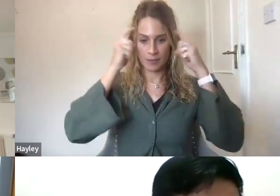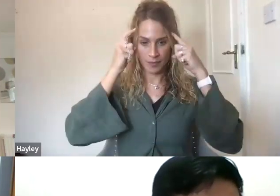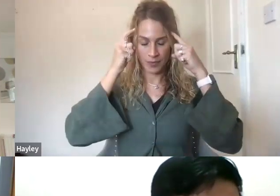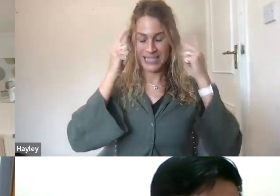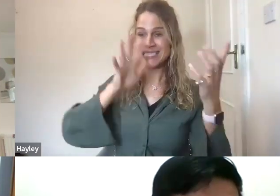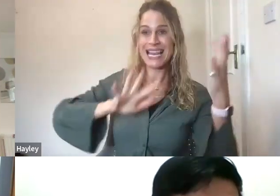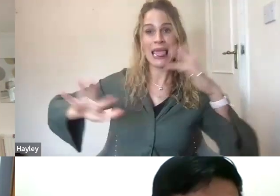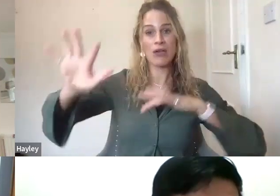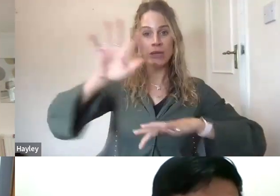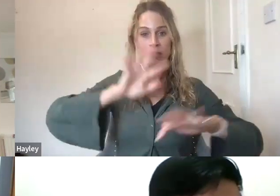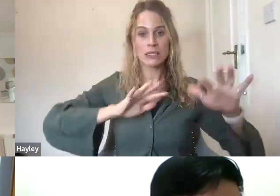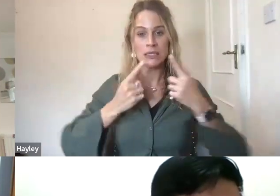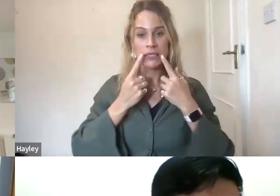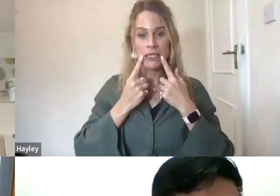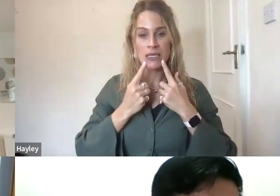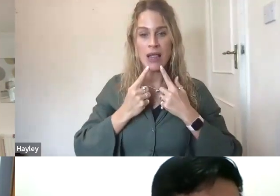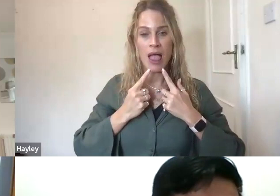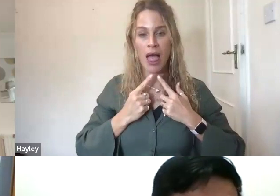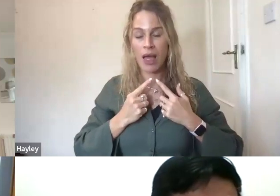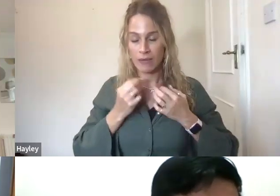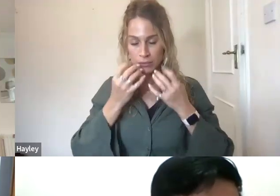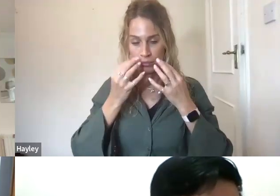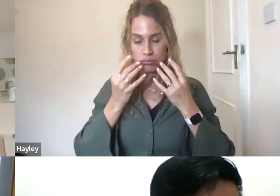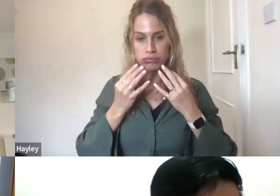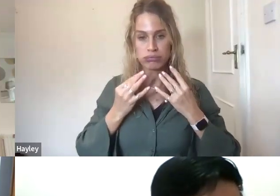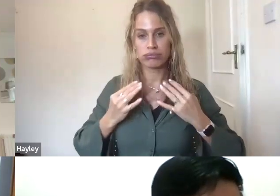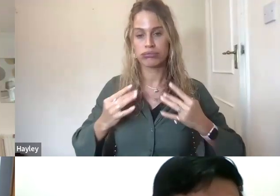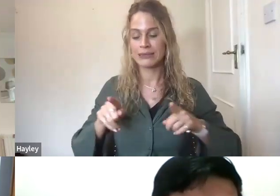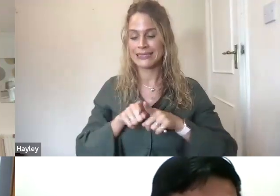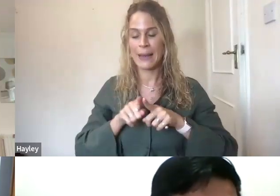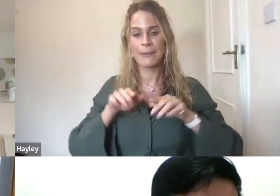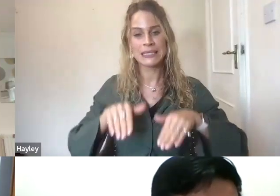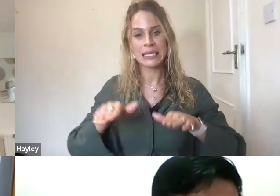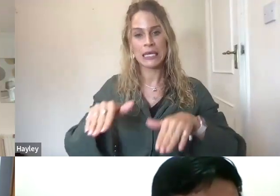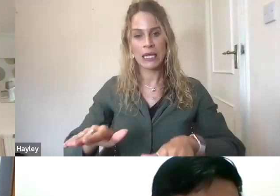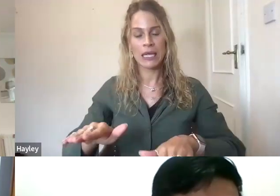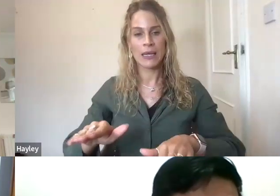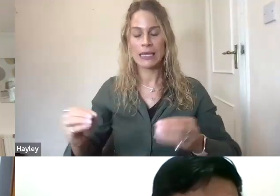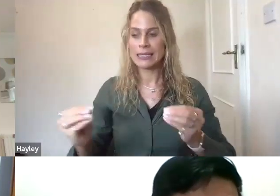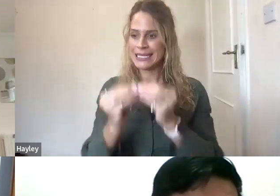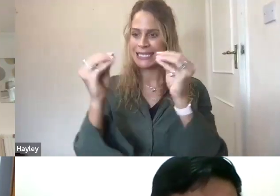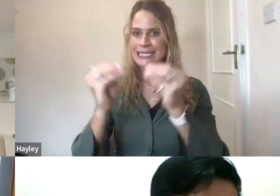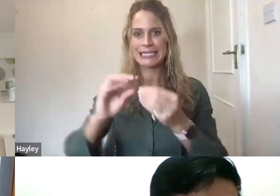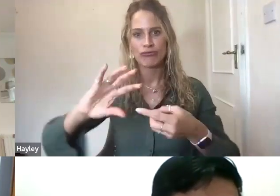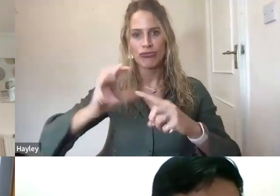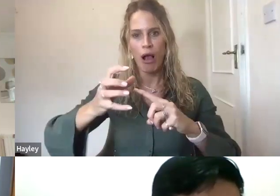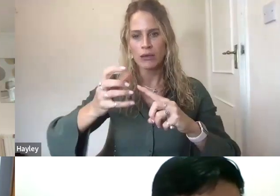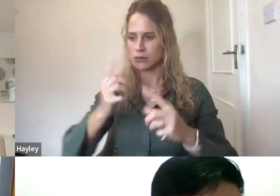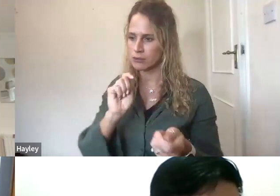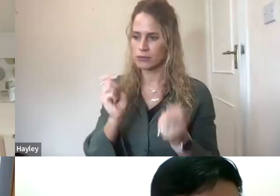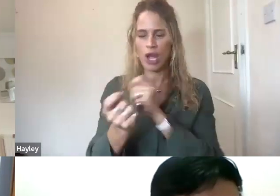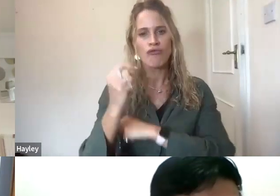Delirious, their saliva merges with the bubbles in the shore, kissing rocks that have turned red,